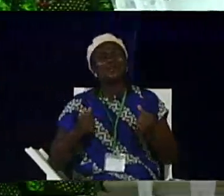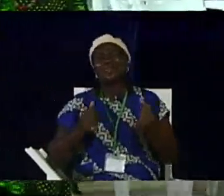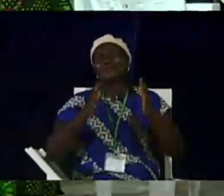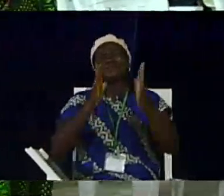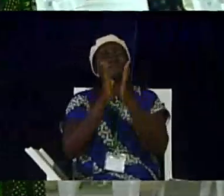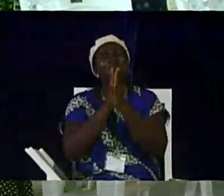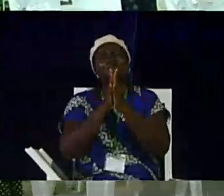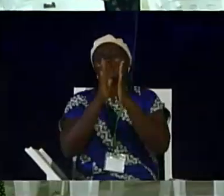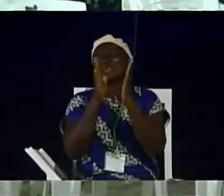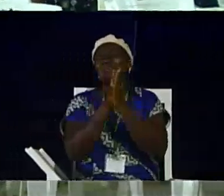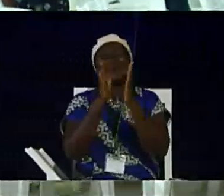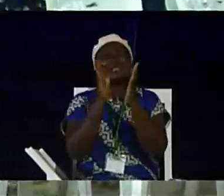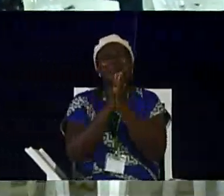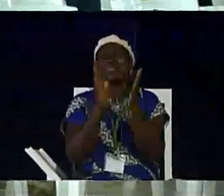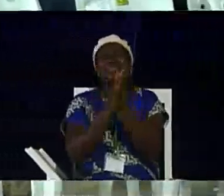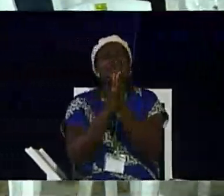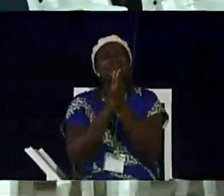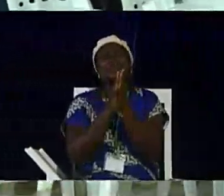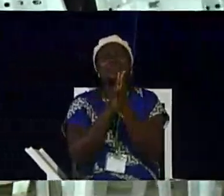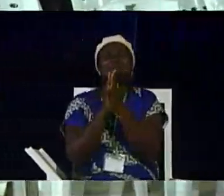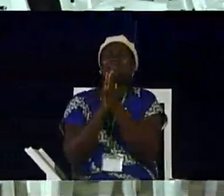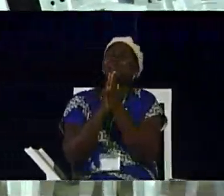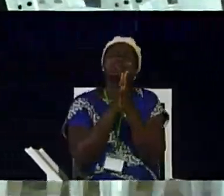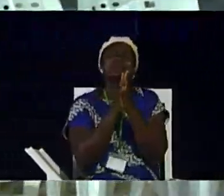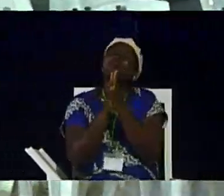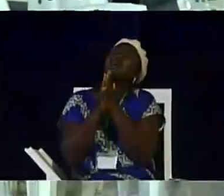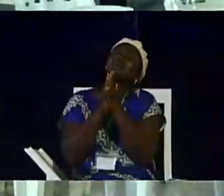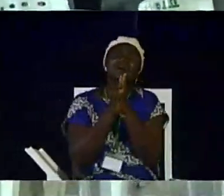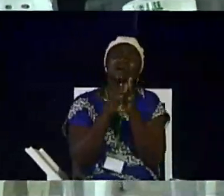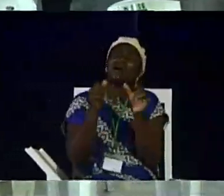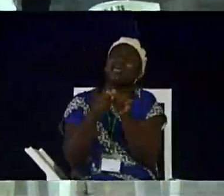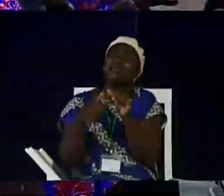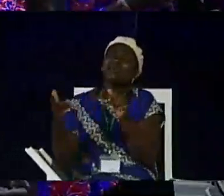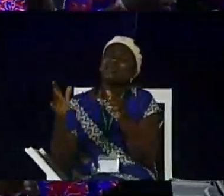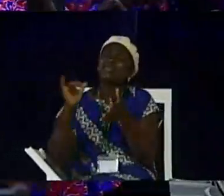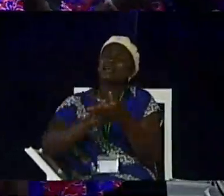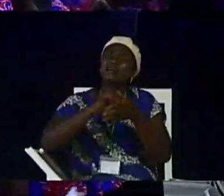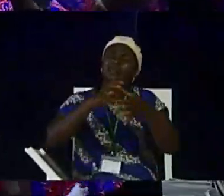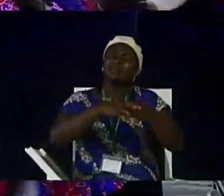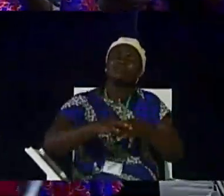Everything that's been withheld, let it be released tonight.